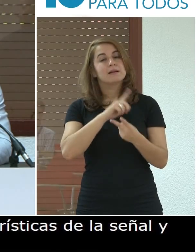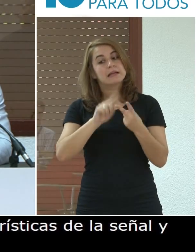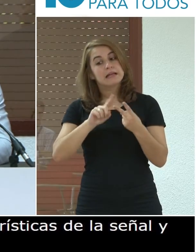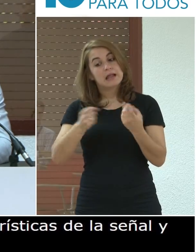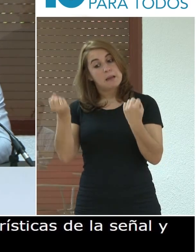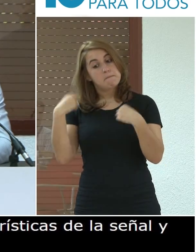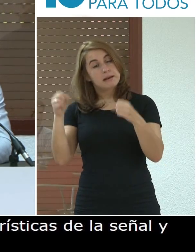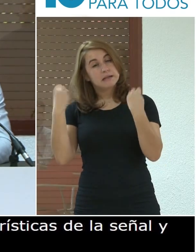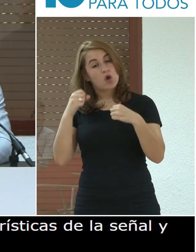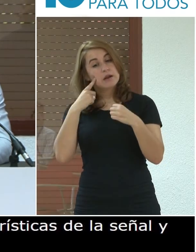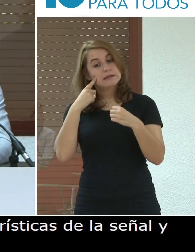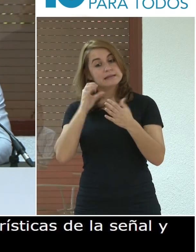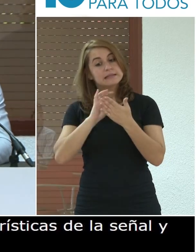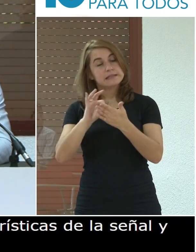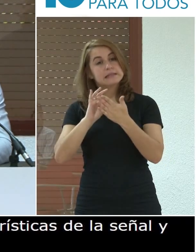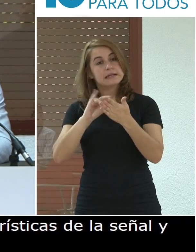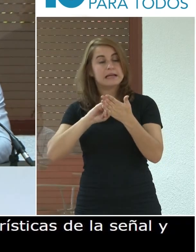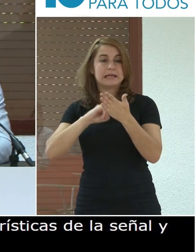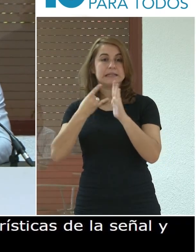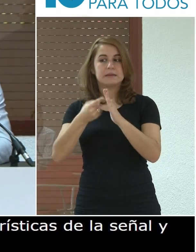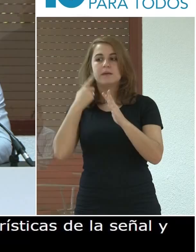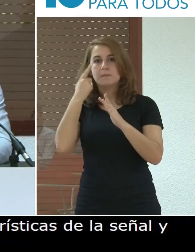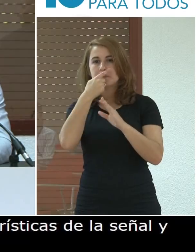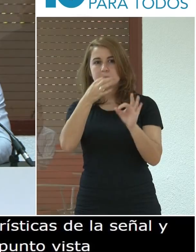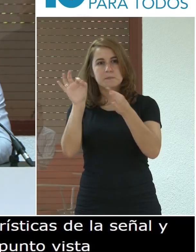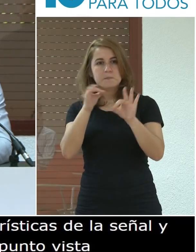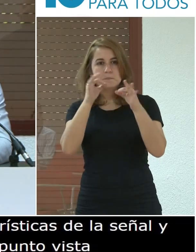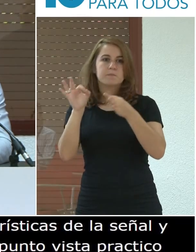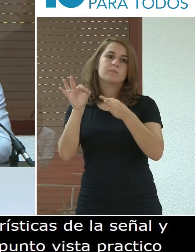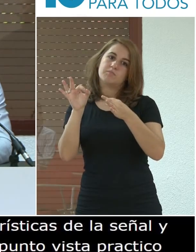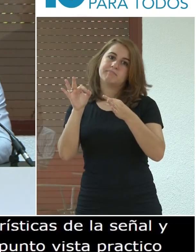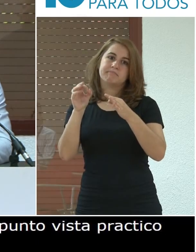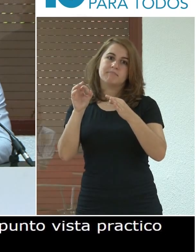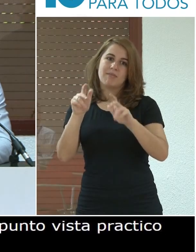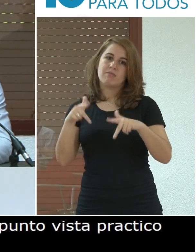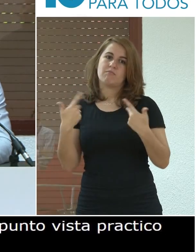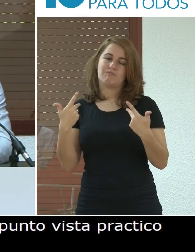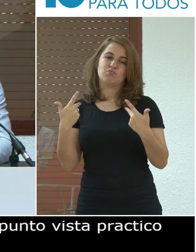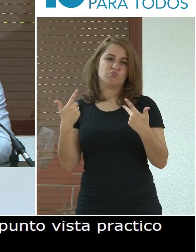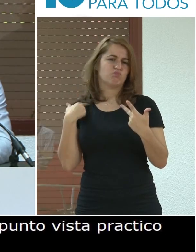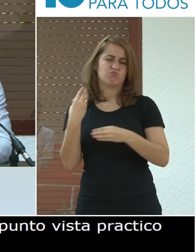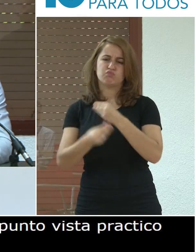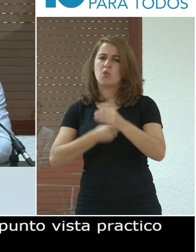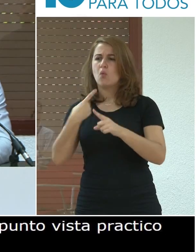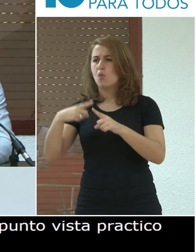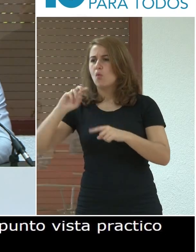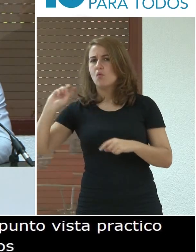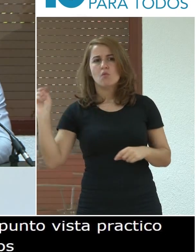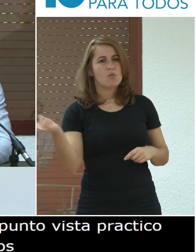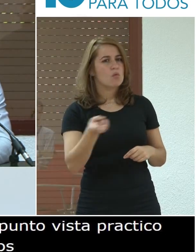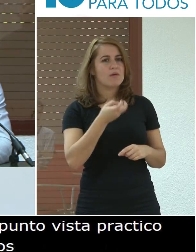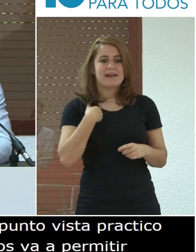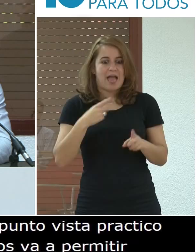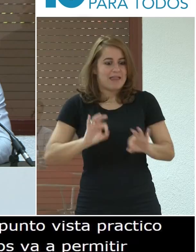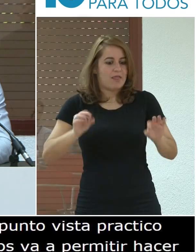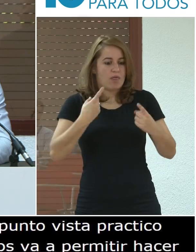from the practical perspective, with this new system tracking the eye movement, we will be